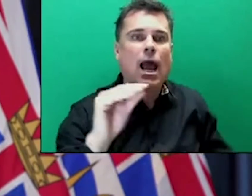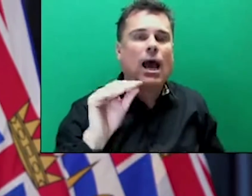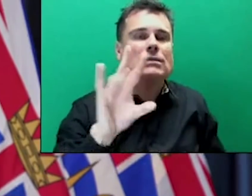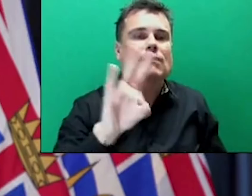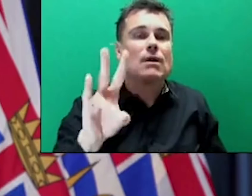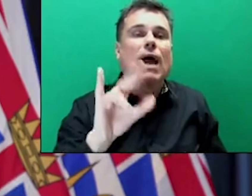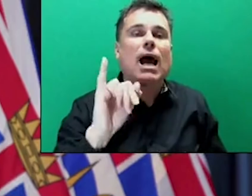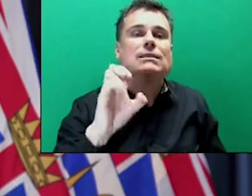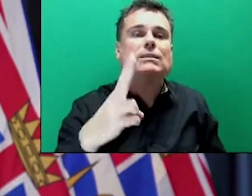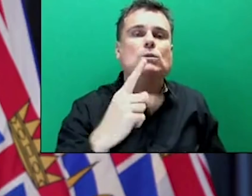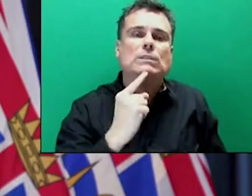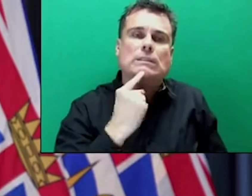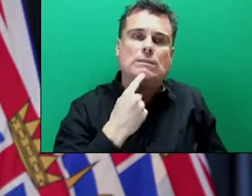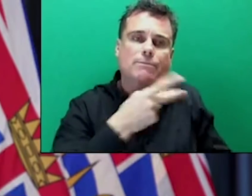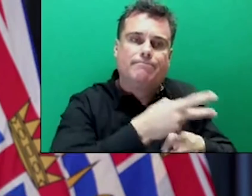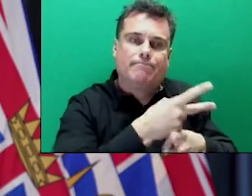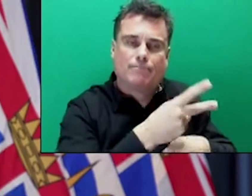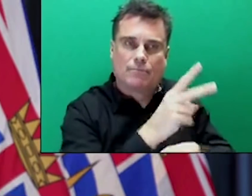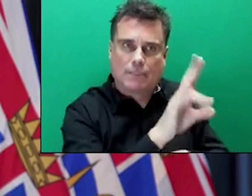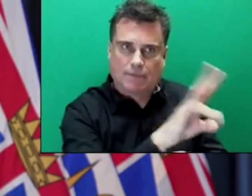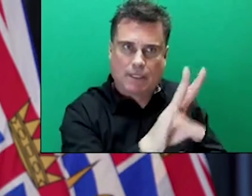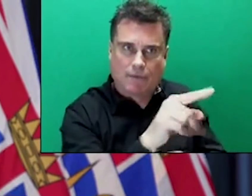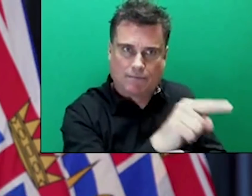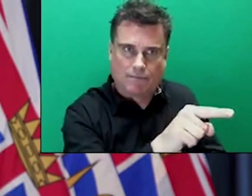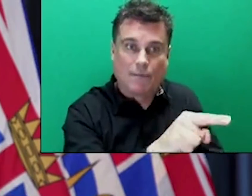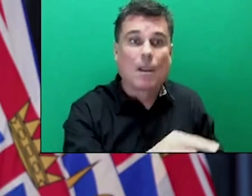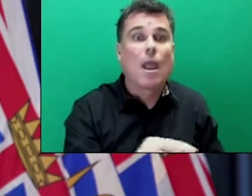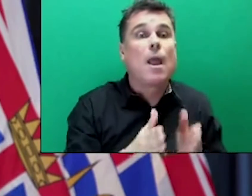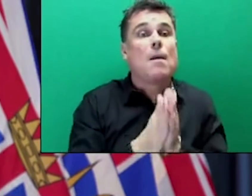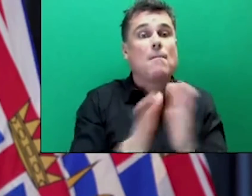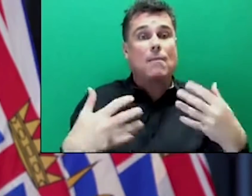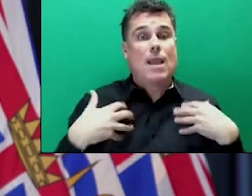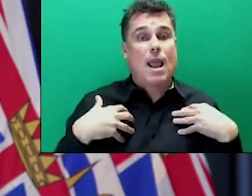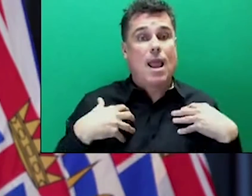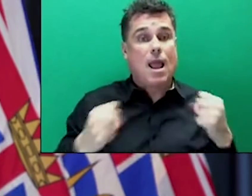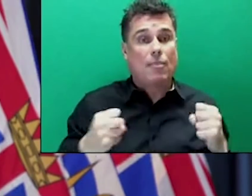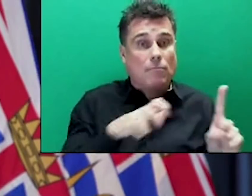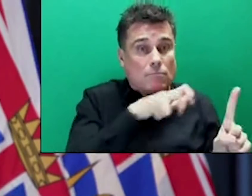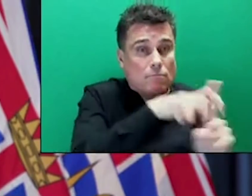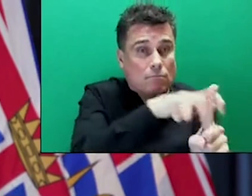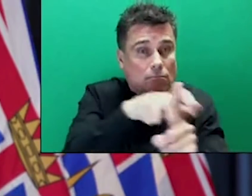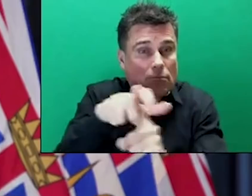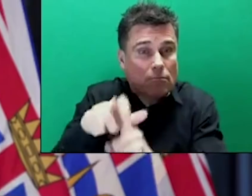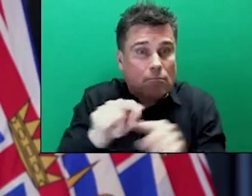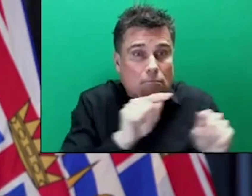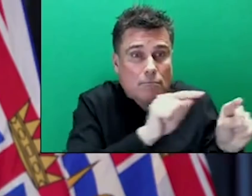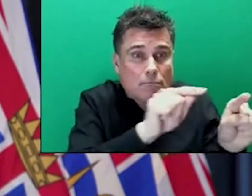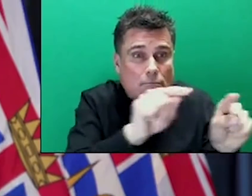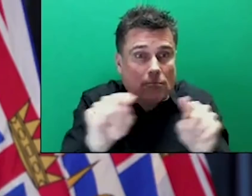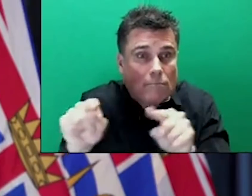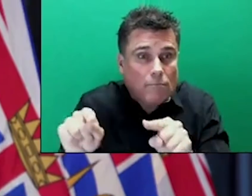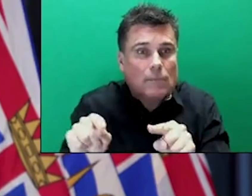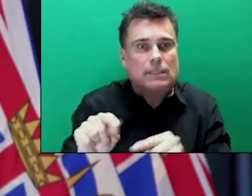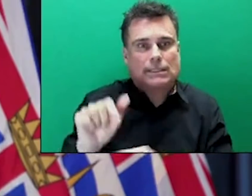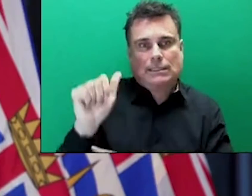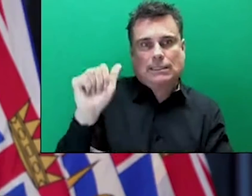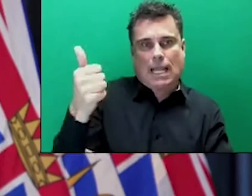10,747 people under active public health monitoring, again, in all areas of the province, and